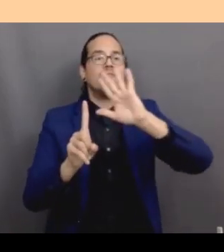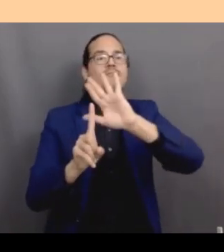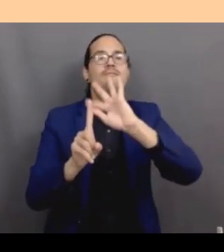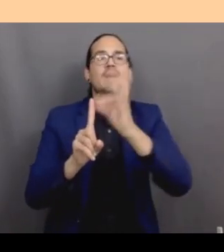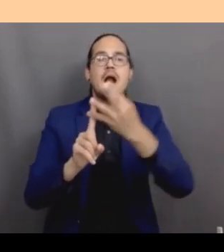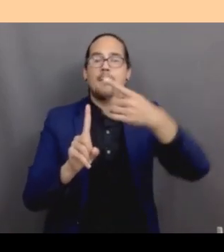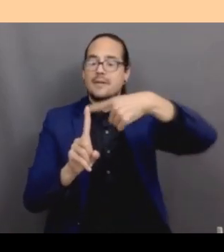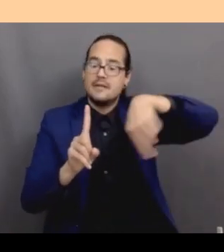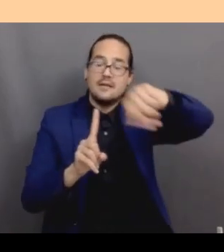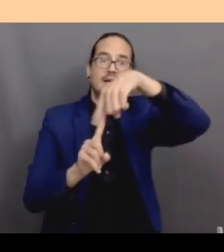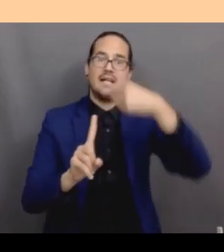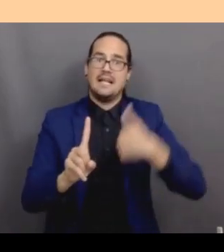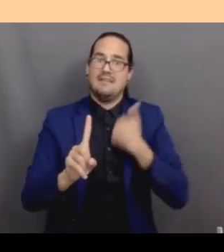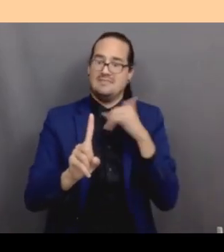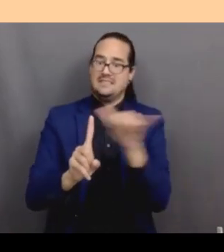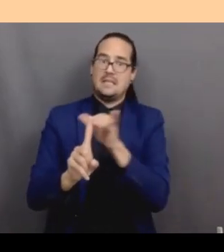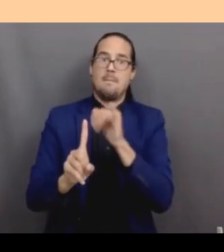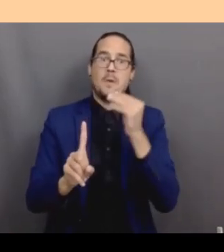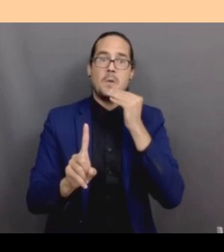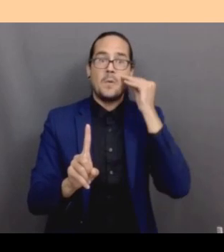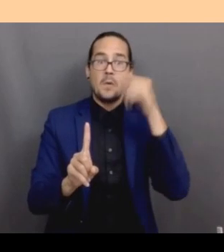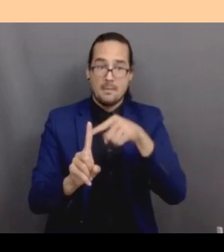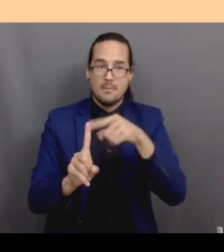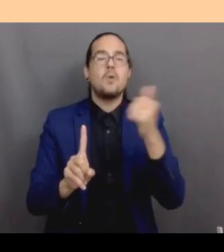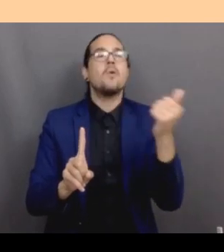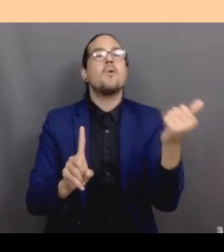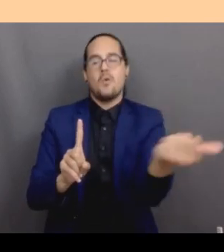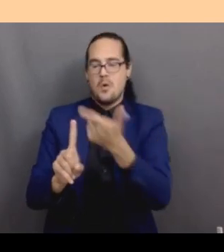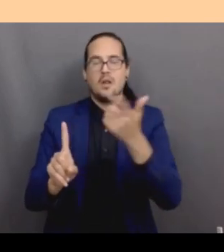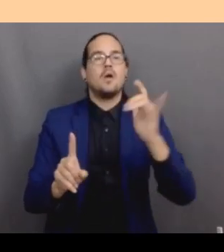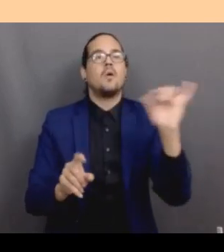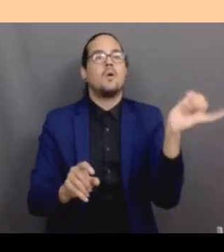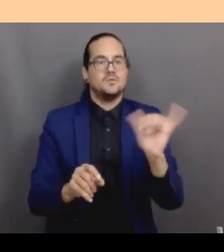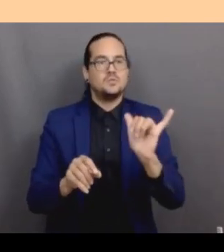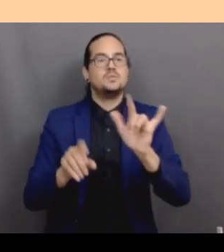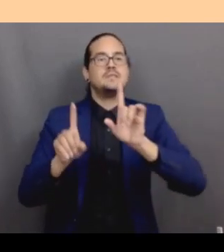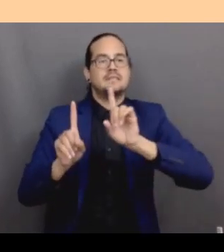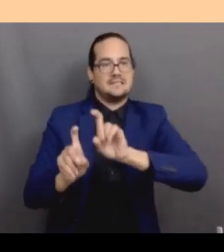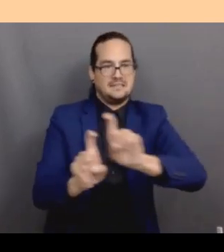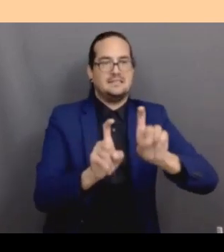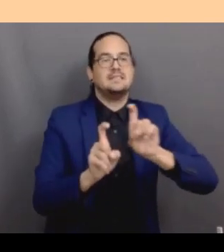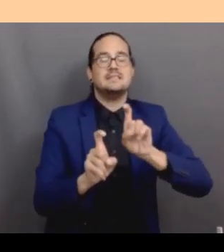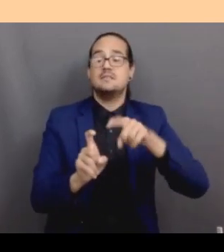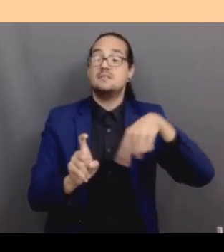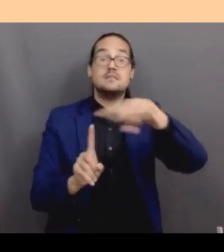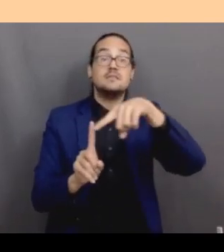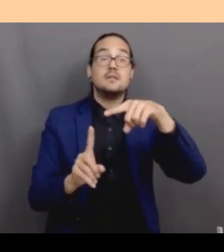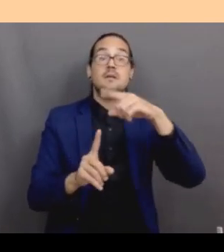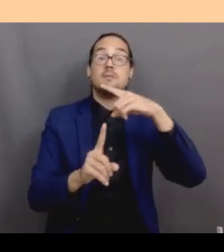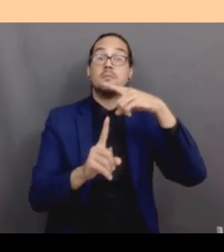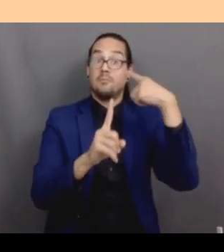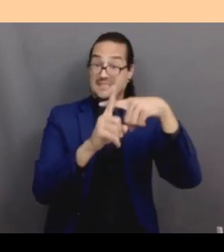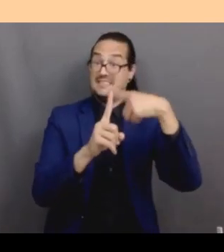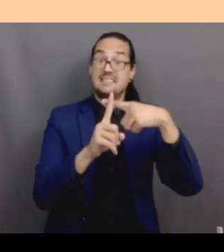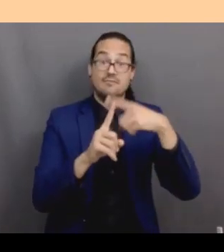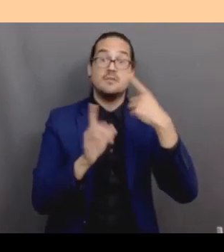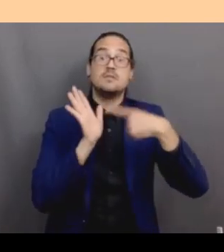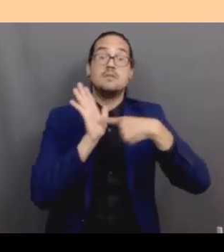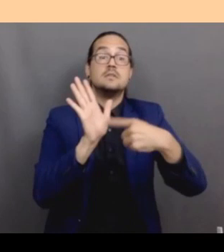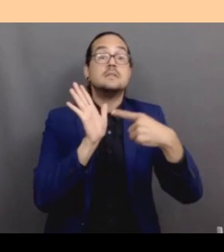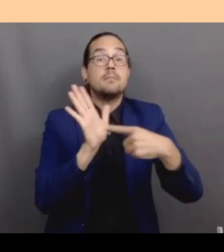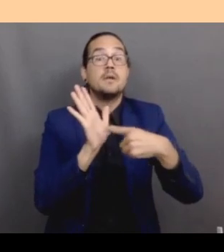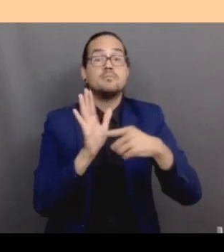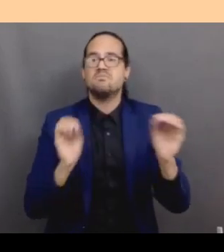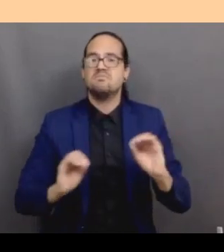to continue to transmit in our community. So our next step in the pilot will be expanding that self-referral for essential workers. This week,